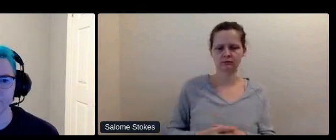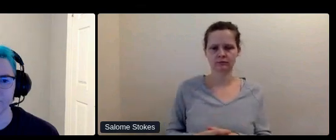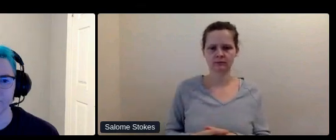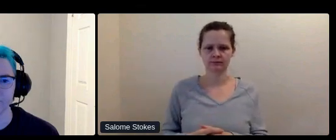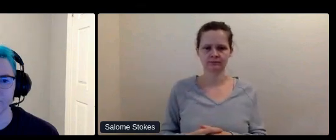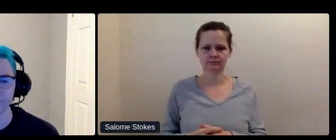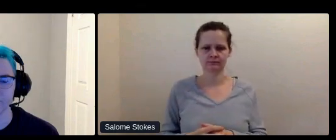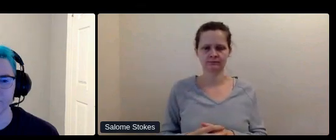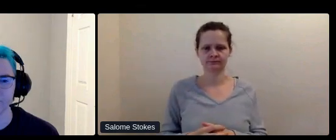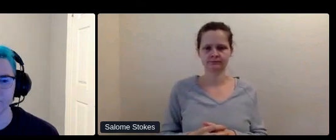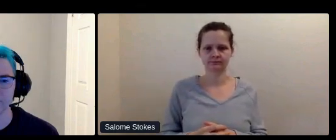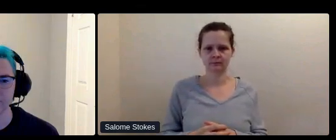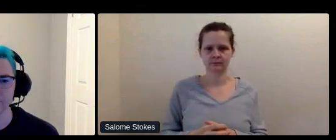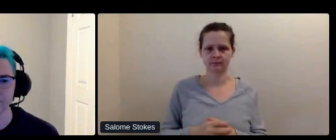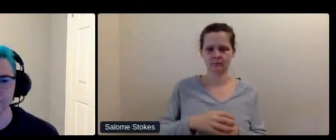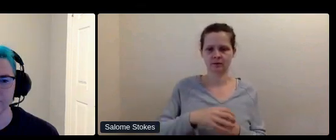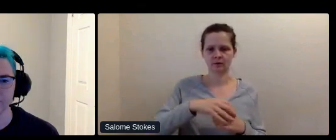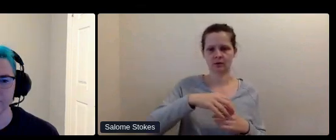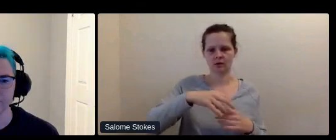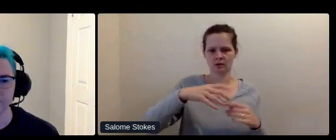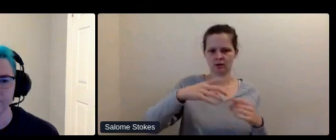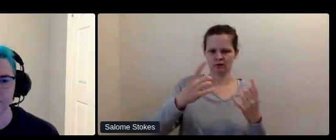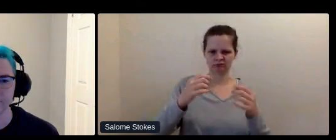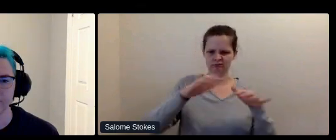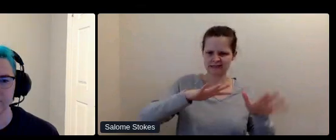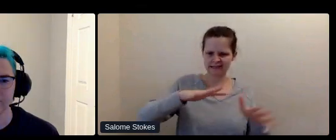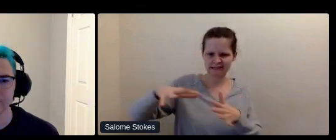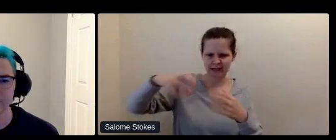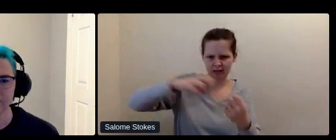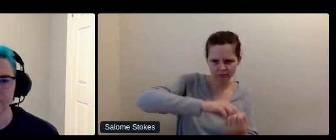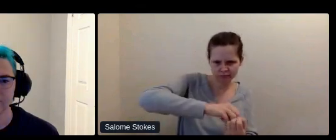the sky. Tyr and Kratos clasp hands in brotherhood.